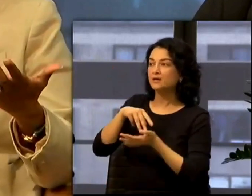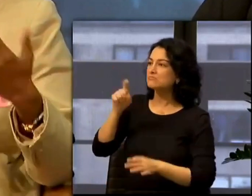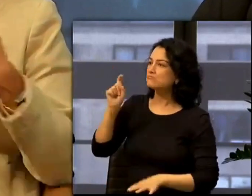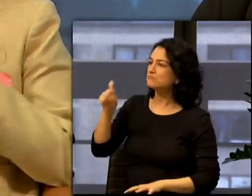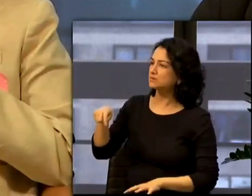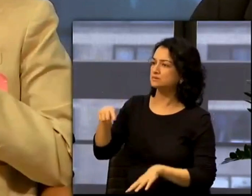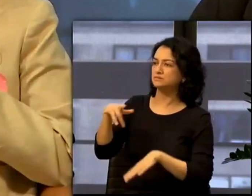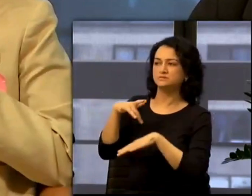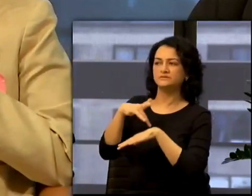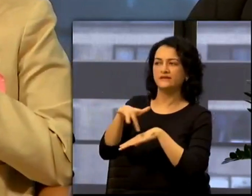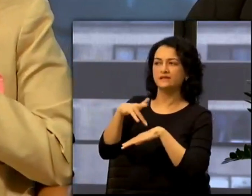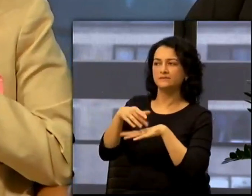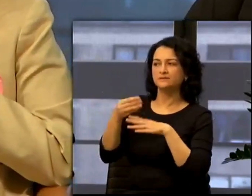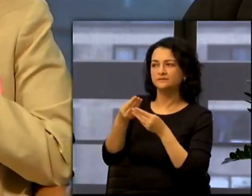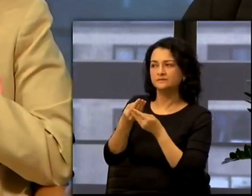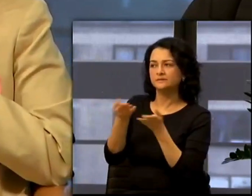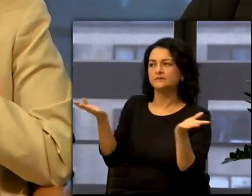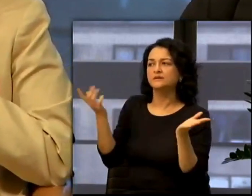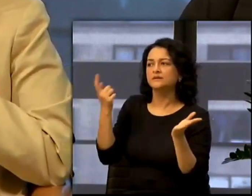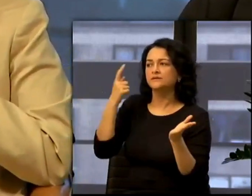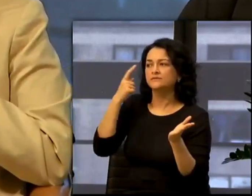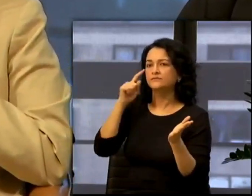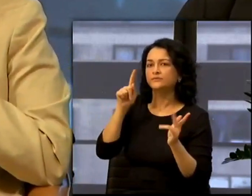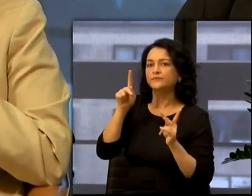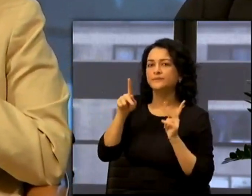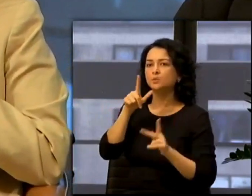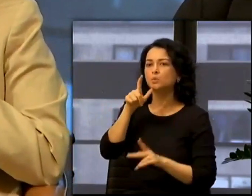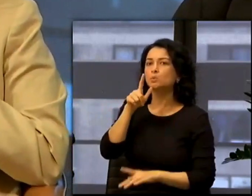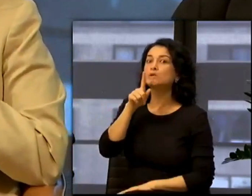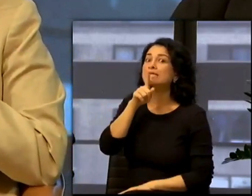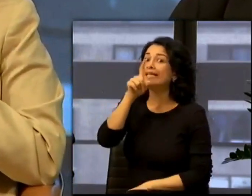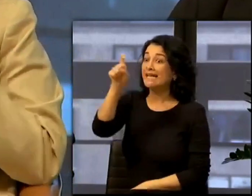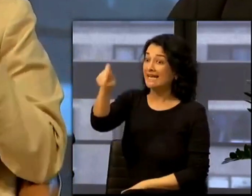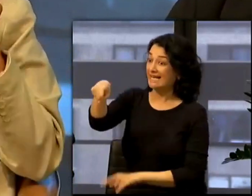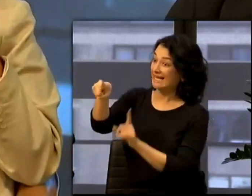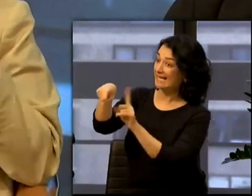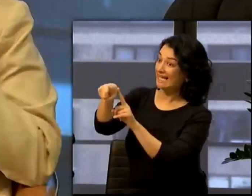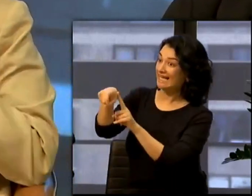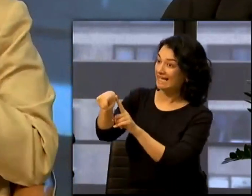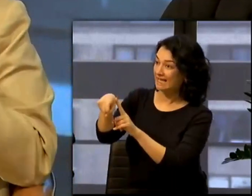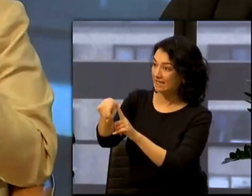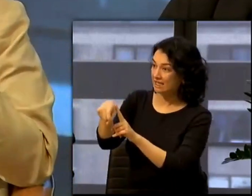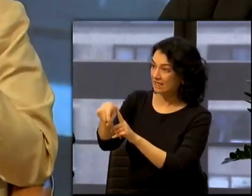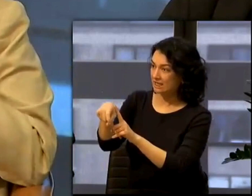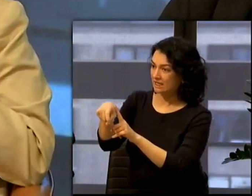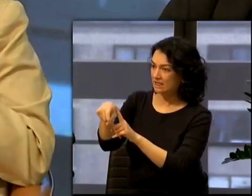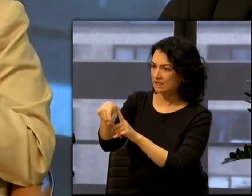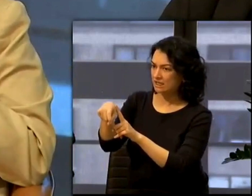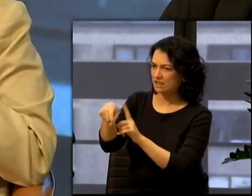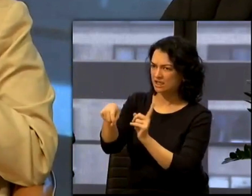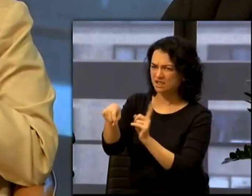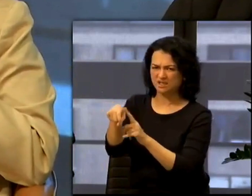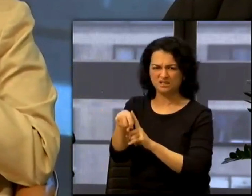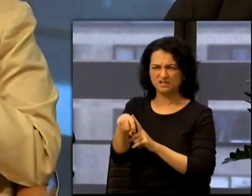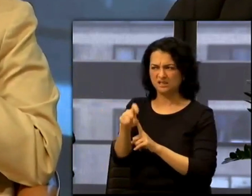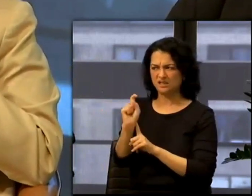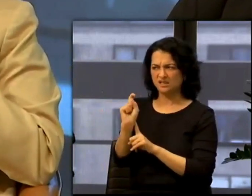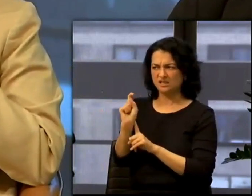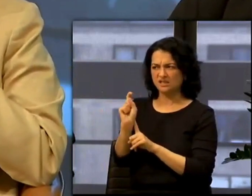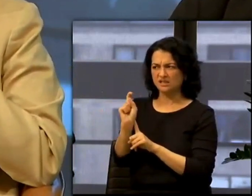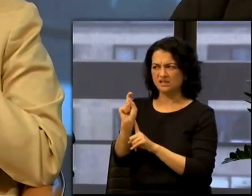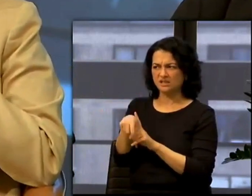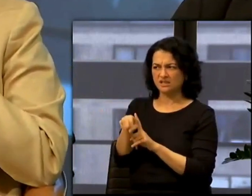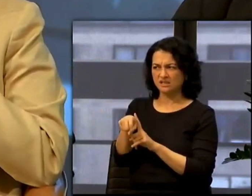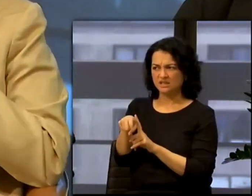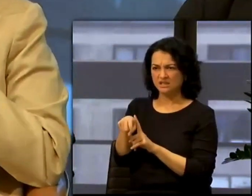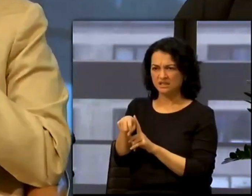and deserves healthcare. And then two, the implication is that, oh, not everyone needs it. And you can probably kind of guess what the dog whistle